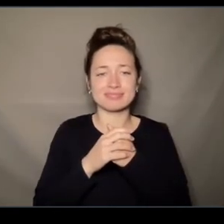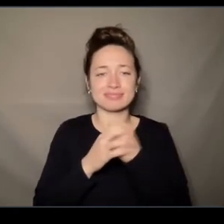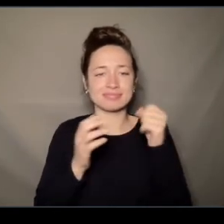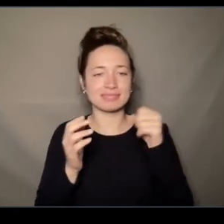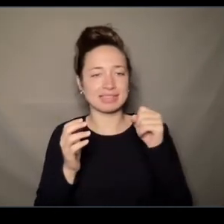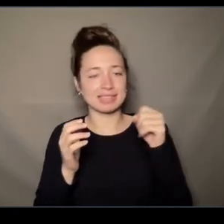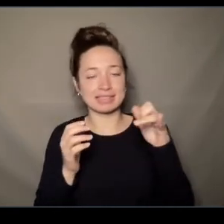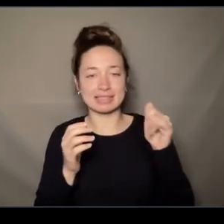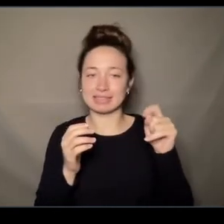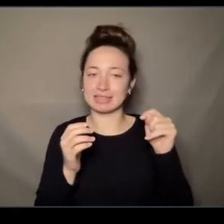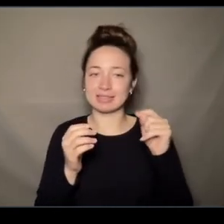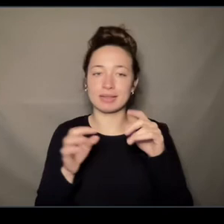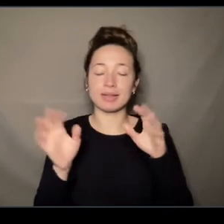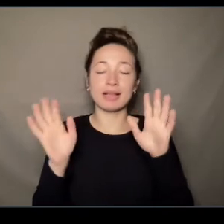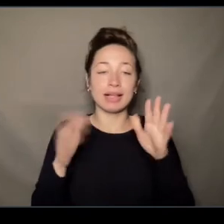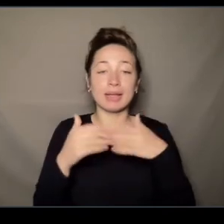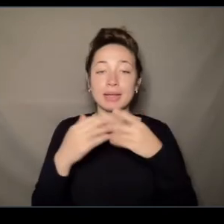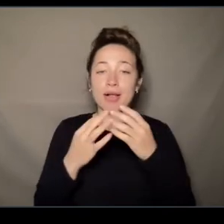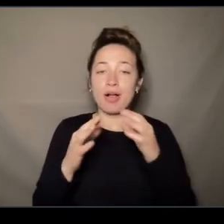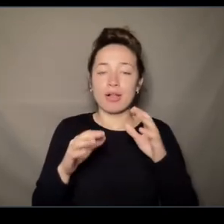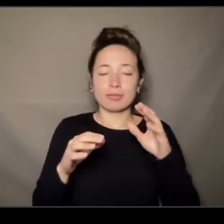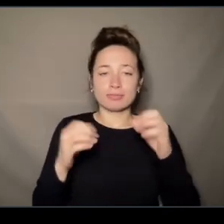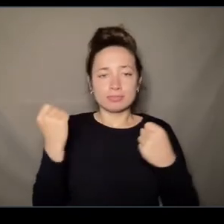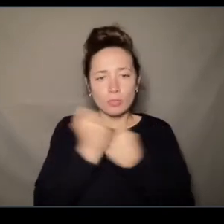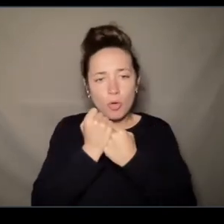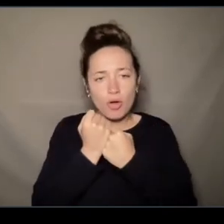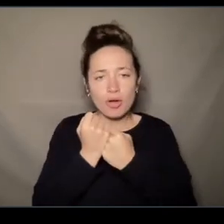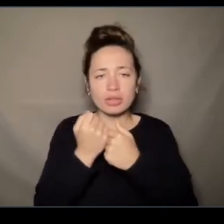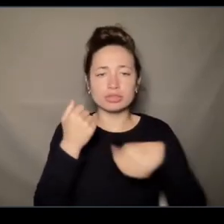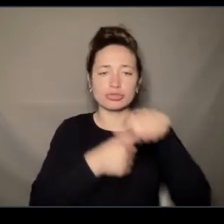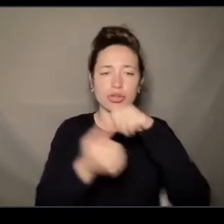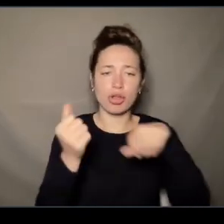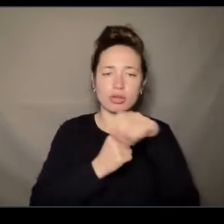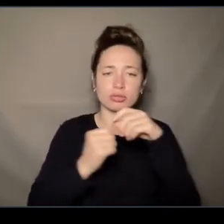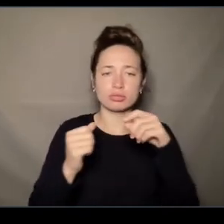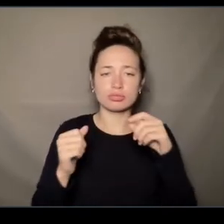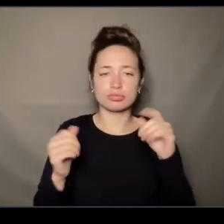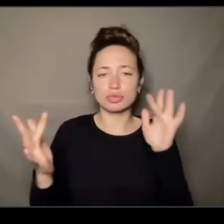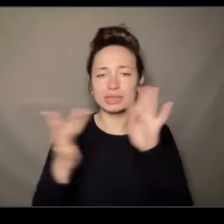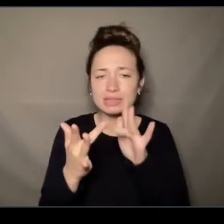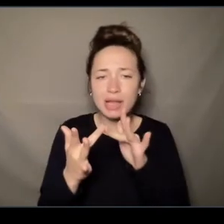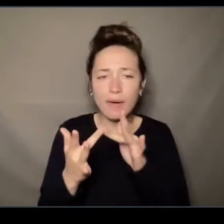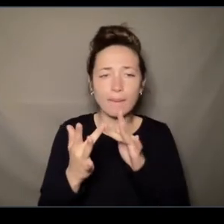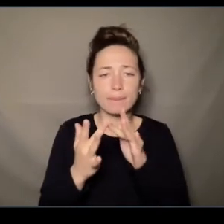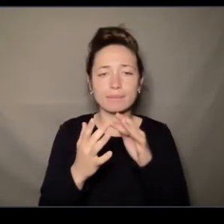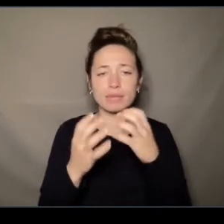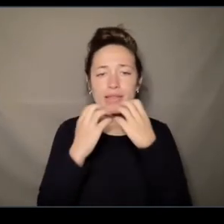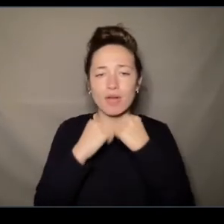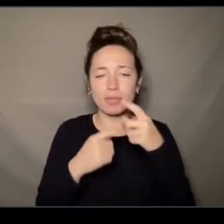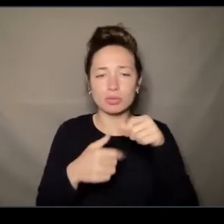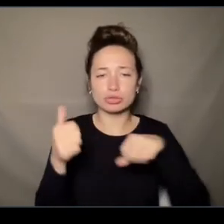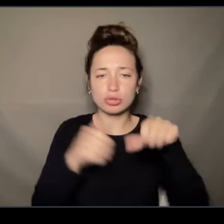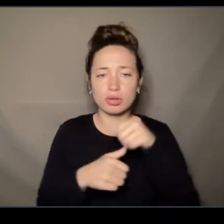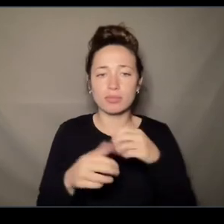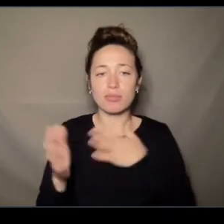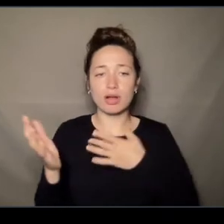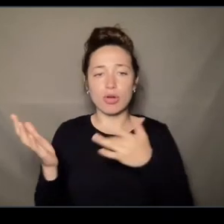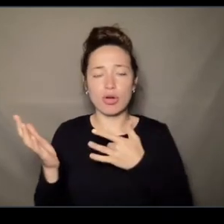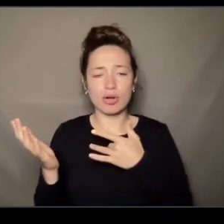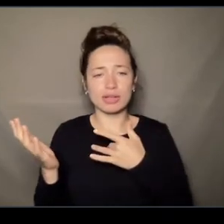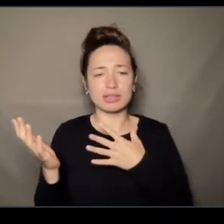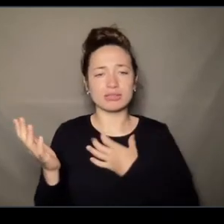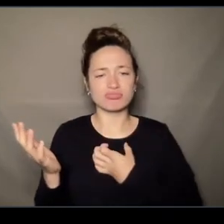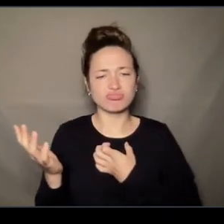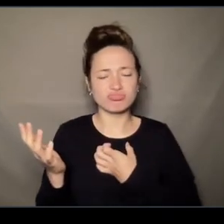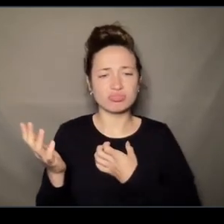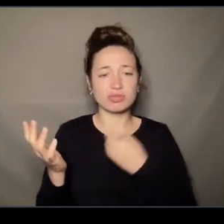Yeah. Yeah. So it's all about being supportive and supporting one another and reaching out to one another and caring about one another.